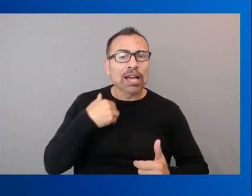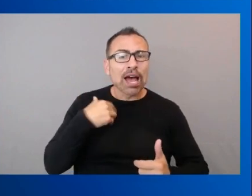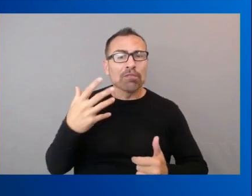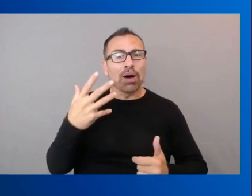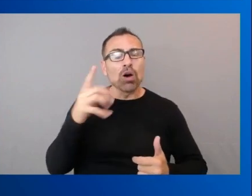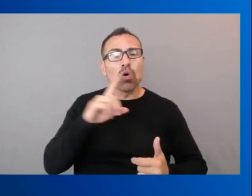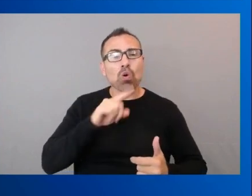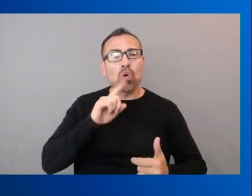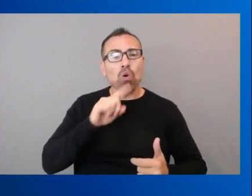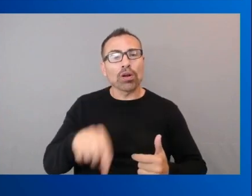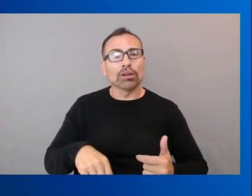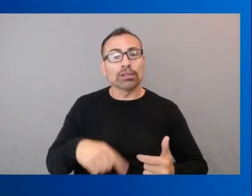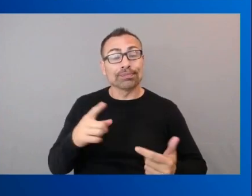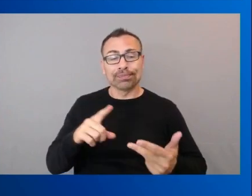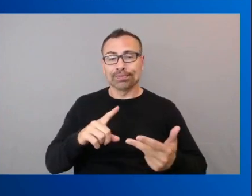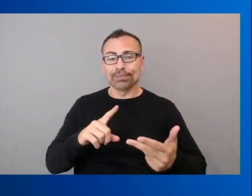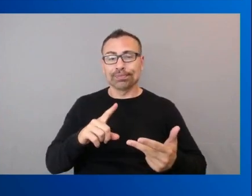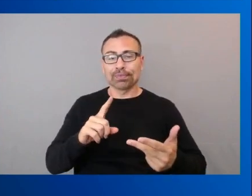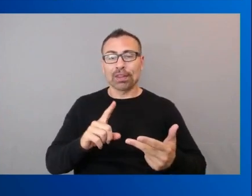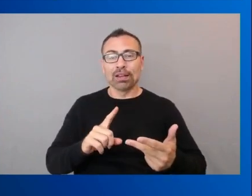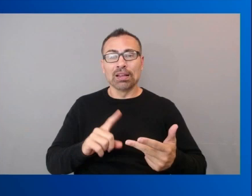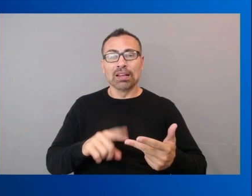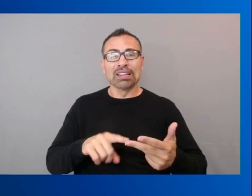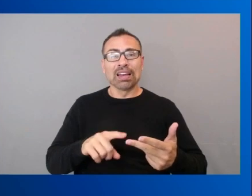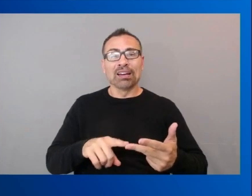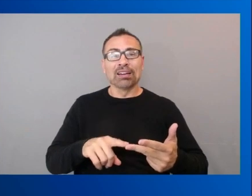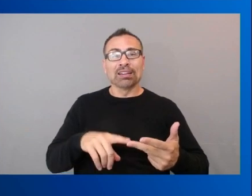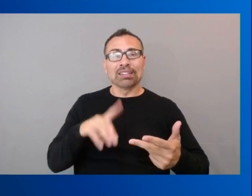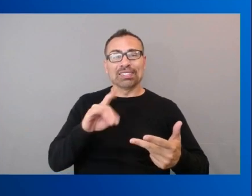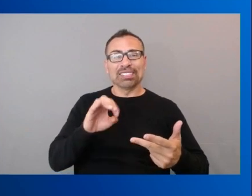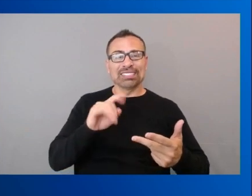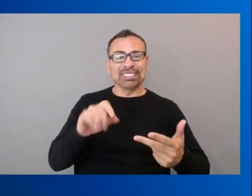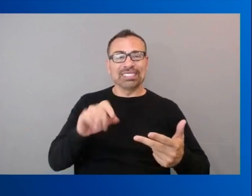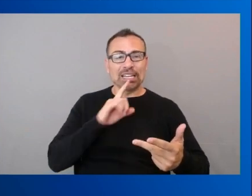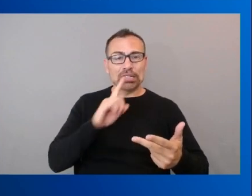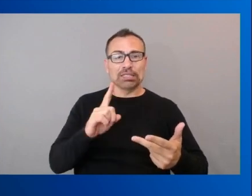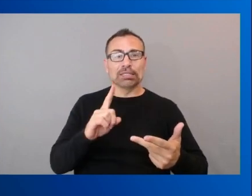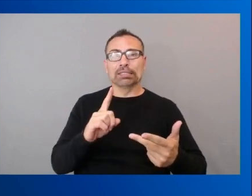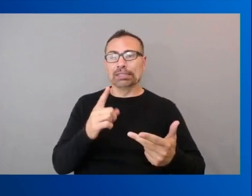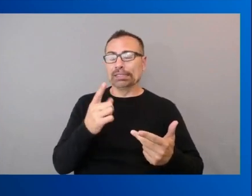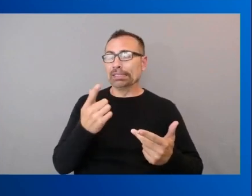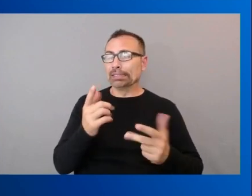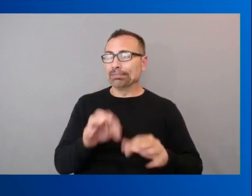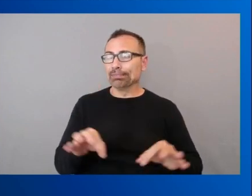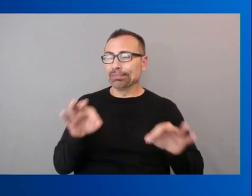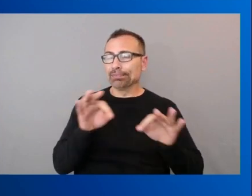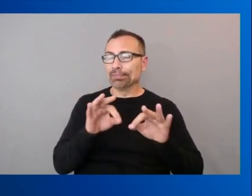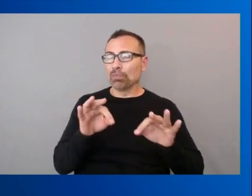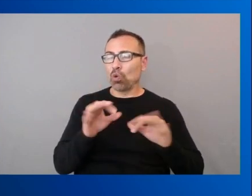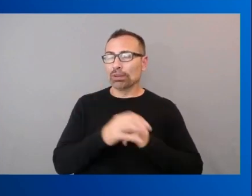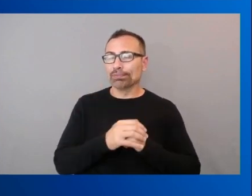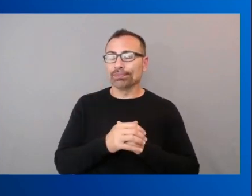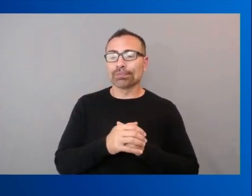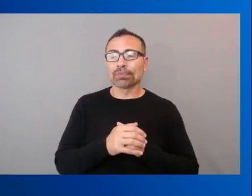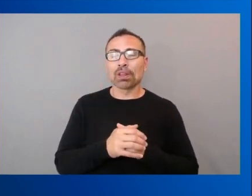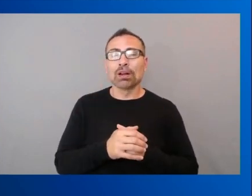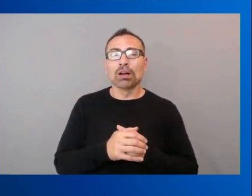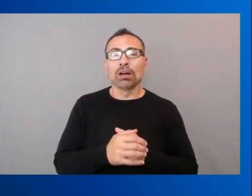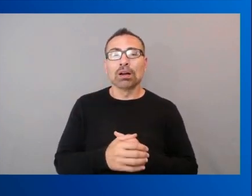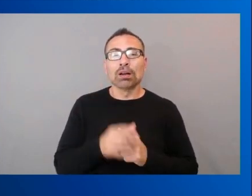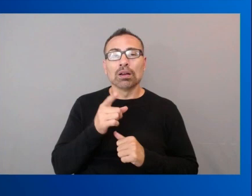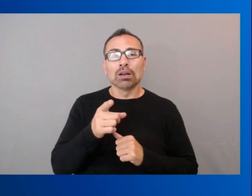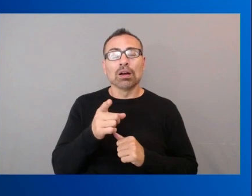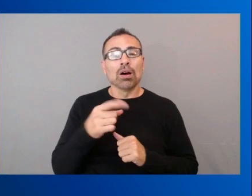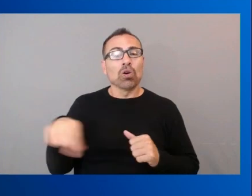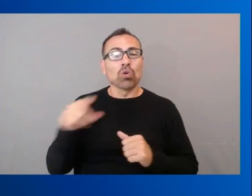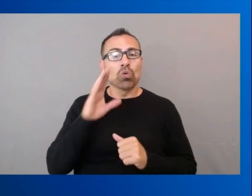interesting part. This detail, this bit here is up to you. The envelope of the event is up to you. So what I'm going to do here is actually, we're going to be talking